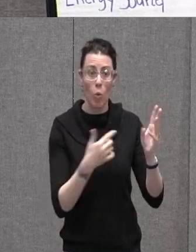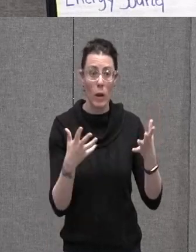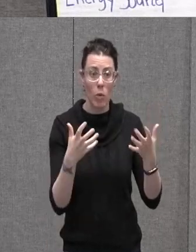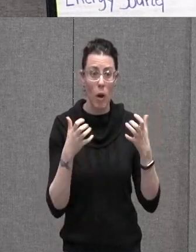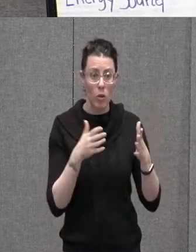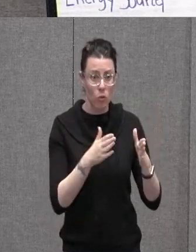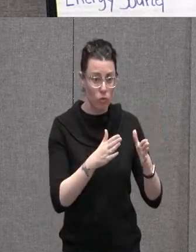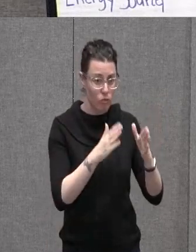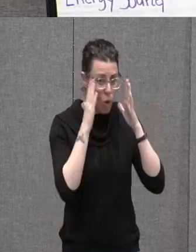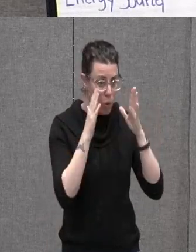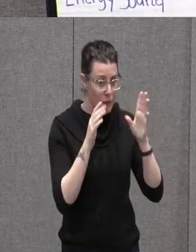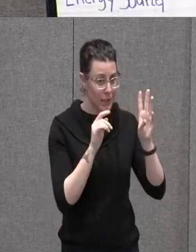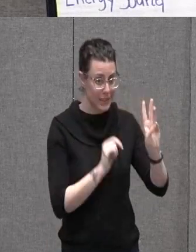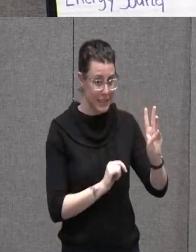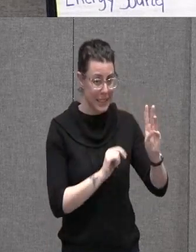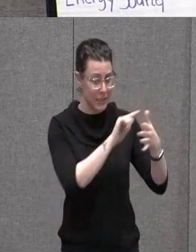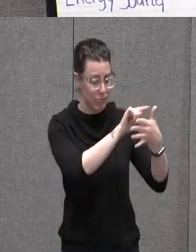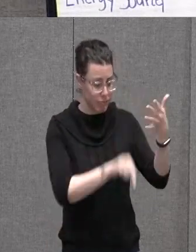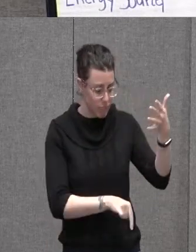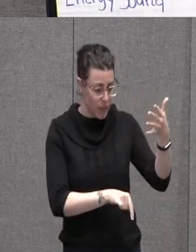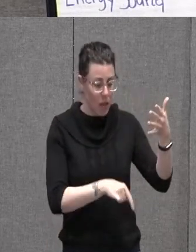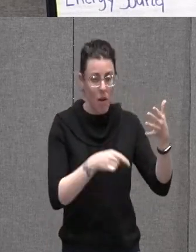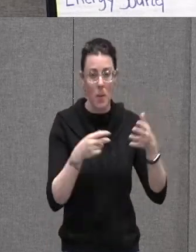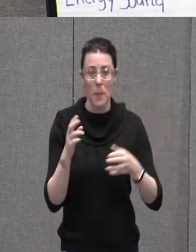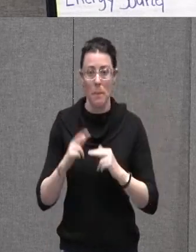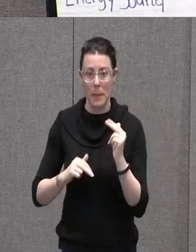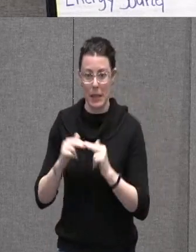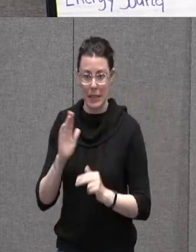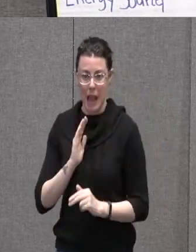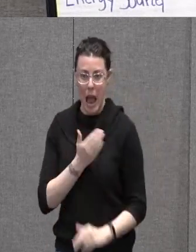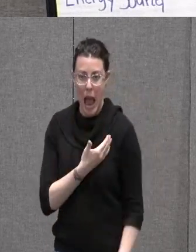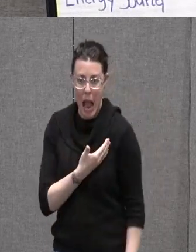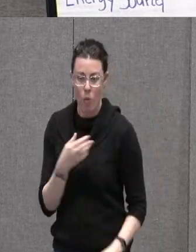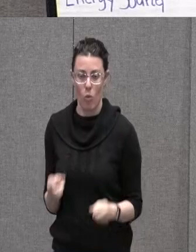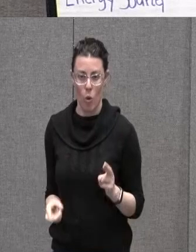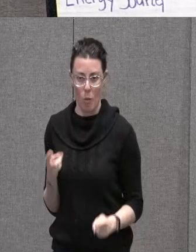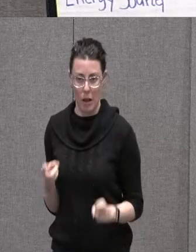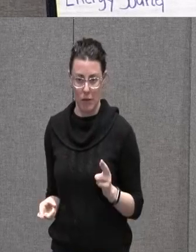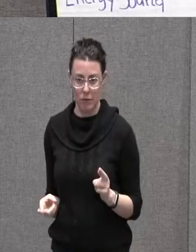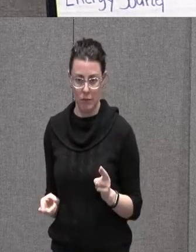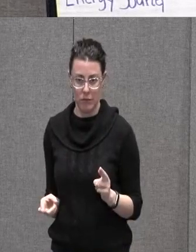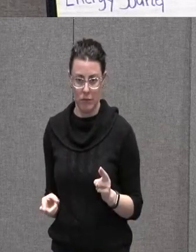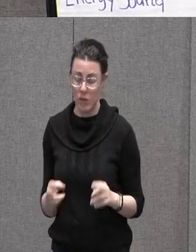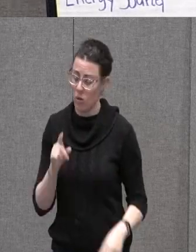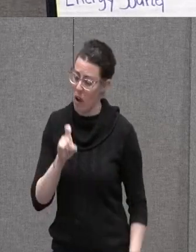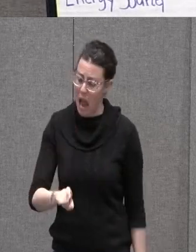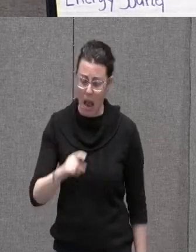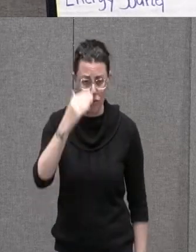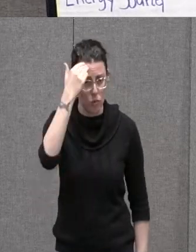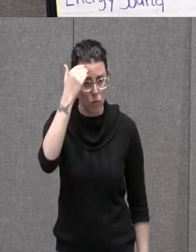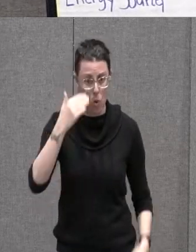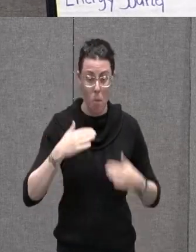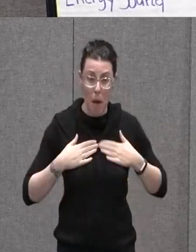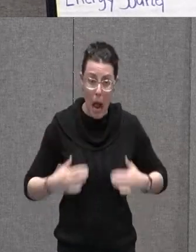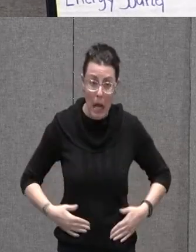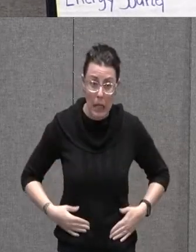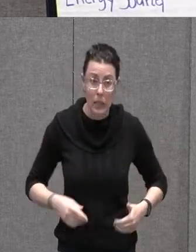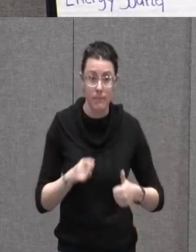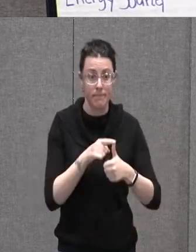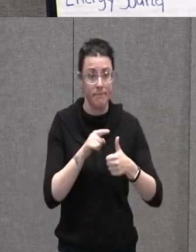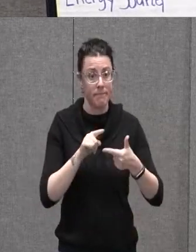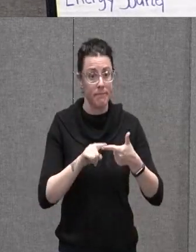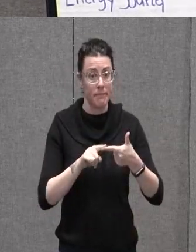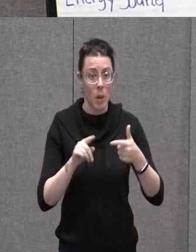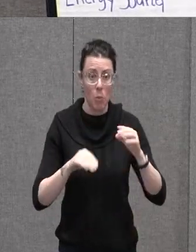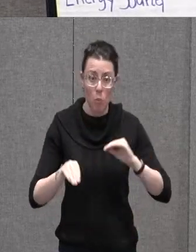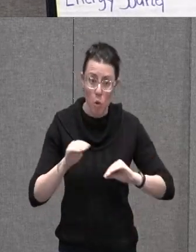we're designing our own robot. Okay, perfect. Right? That Because was my question. we yeah. need to know that a robot needs a body and it needs to be able to move. Mm-hmm. And what